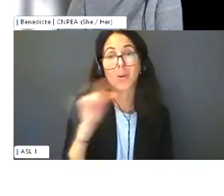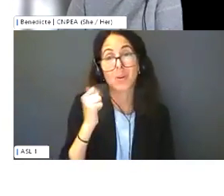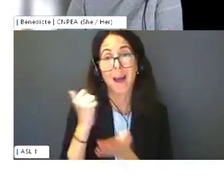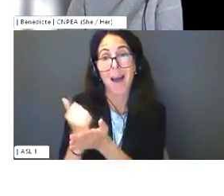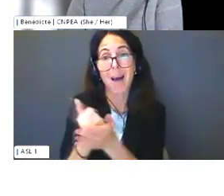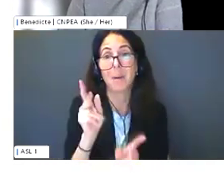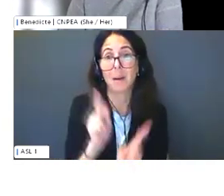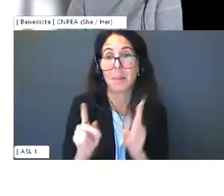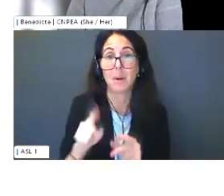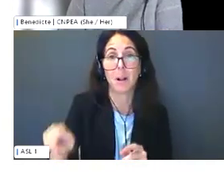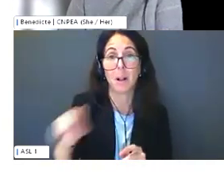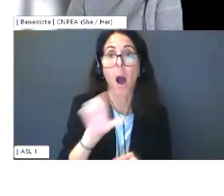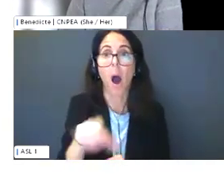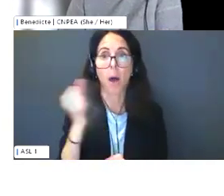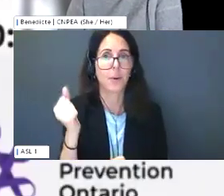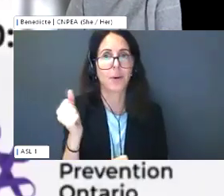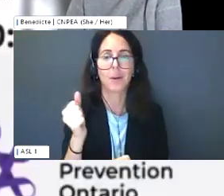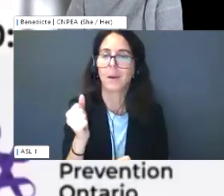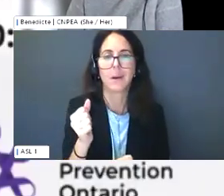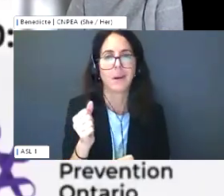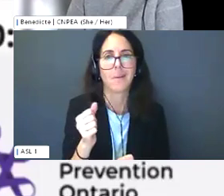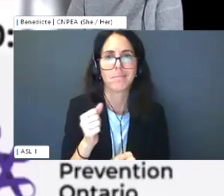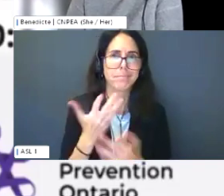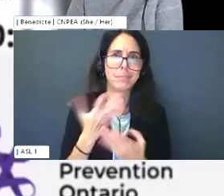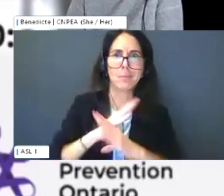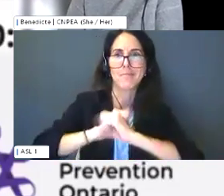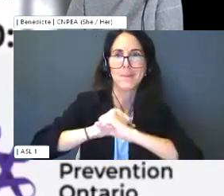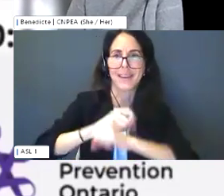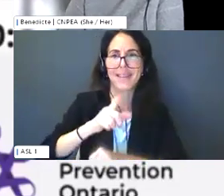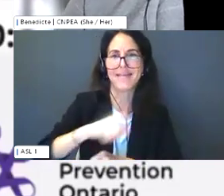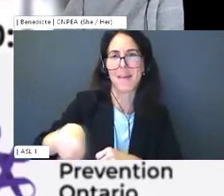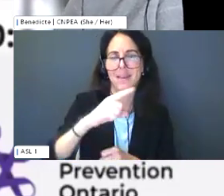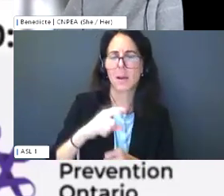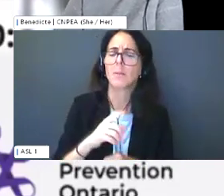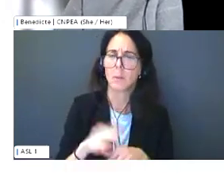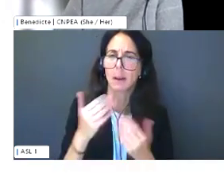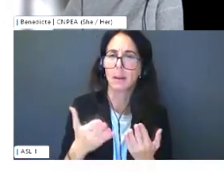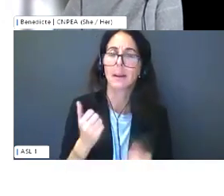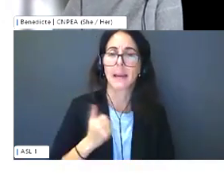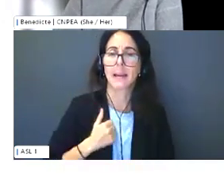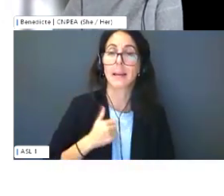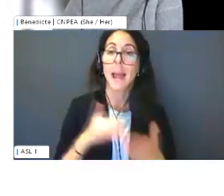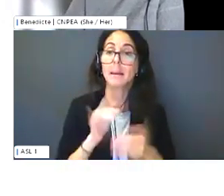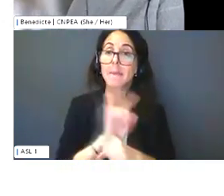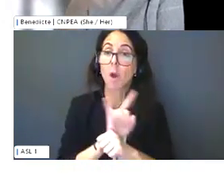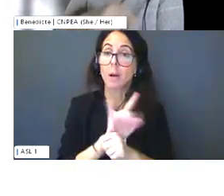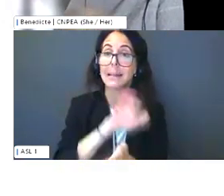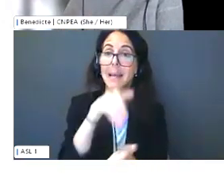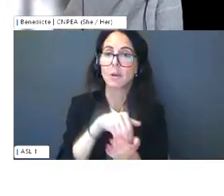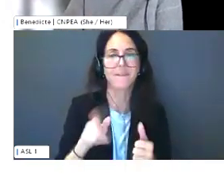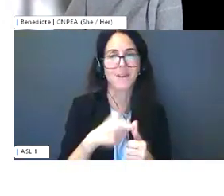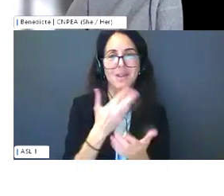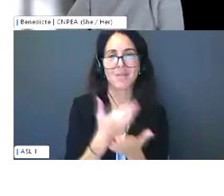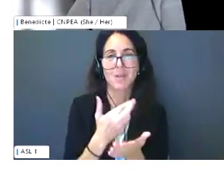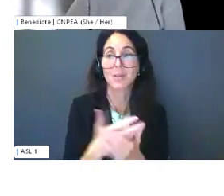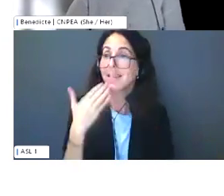people avoid the same situation. So we recommend that the Canadian Anti-Fraud Centre be your first resource. Thank you, Ryan,